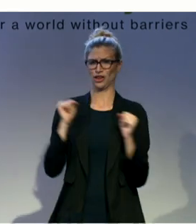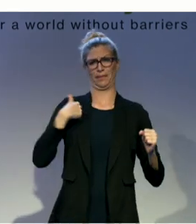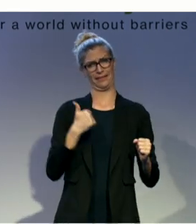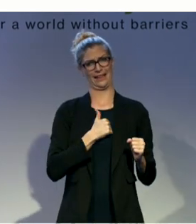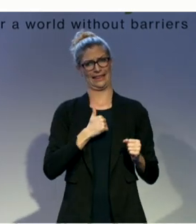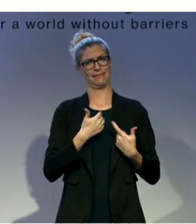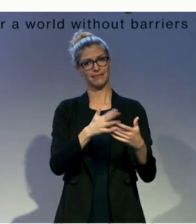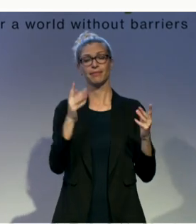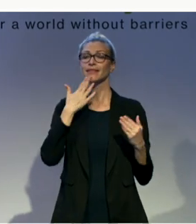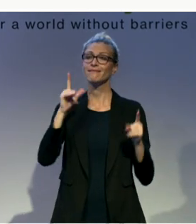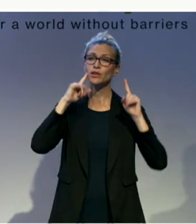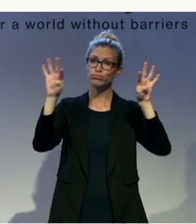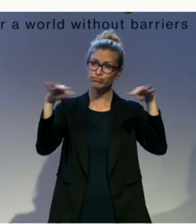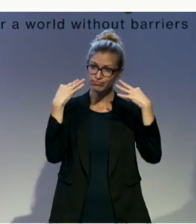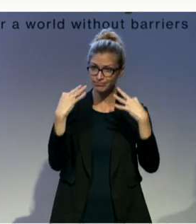attention.